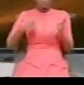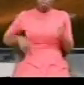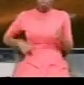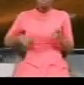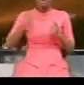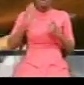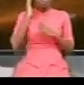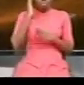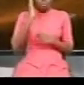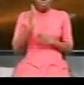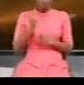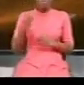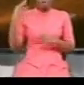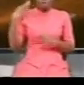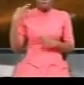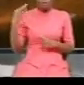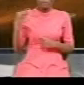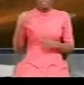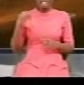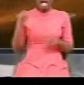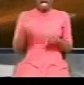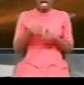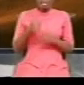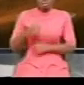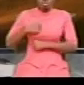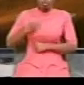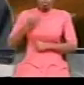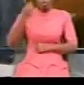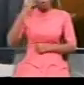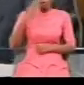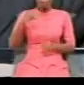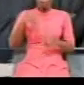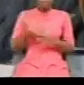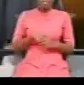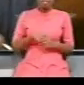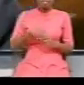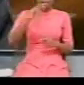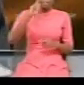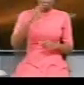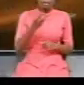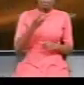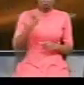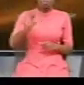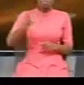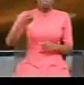should volunteer in the soldier of the Lord. In